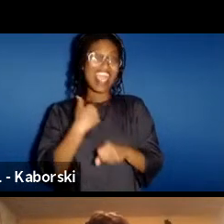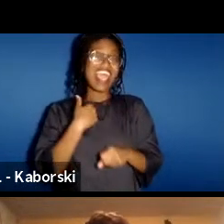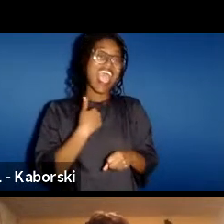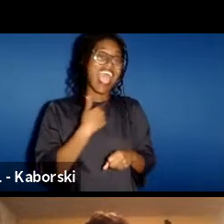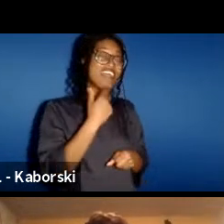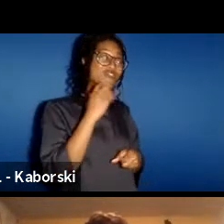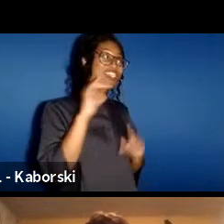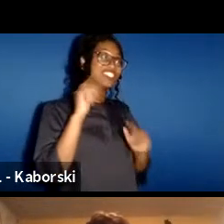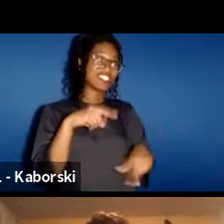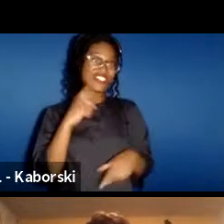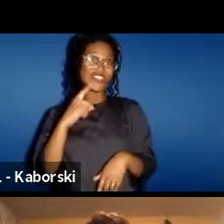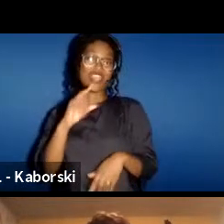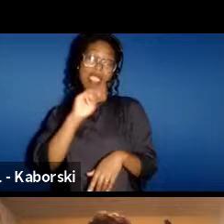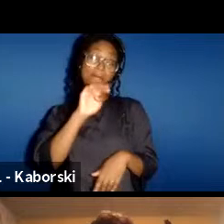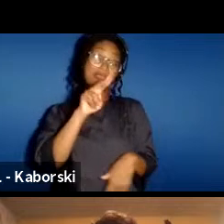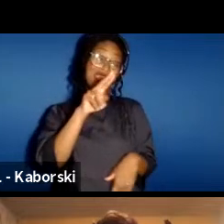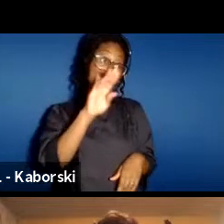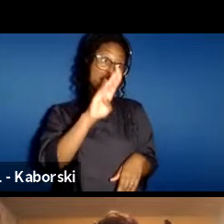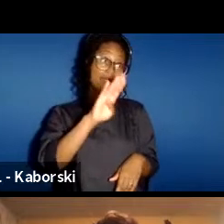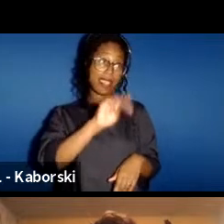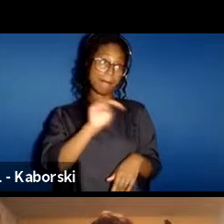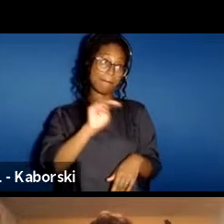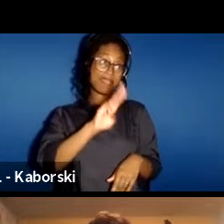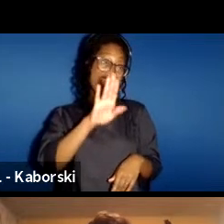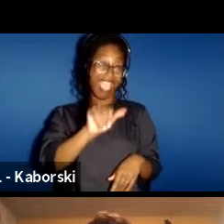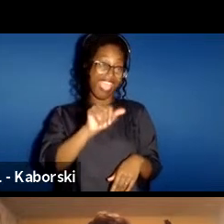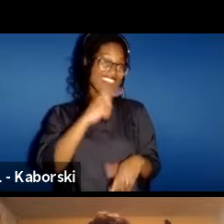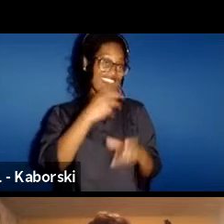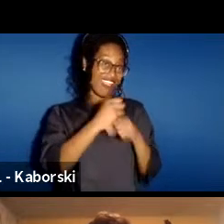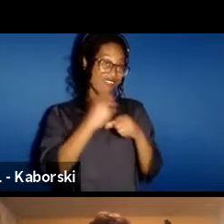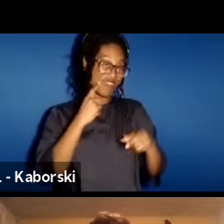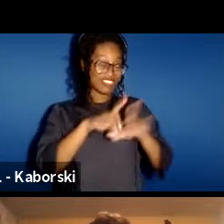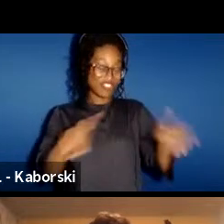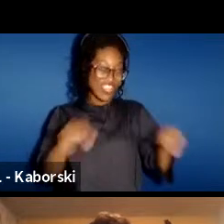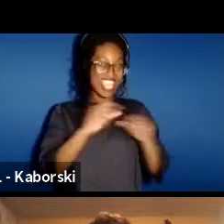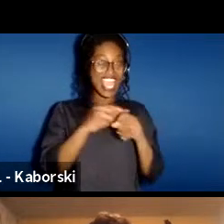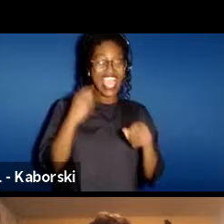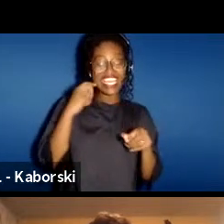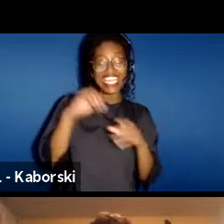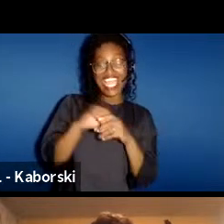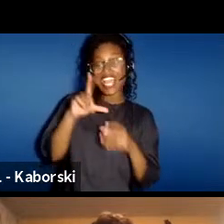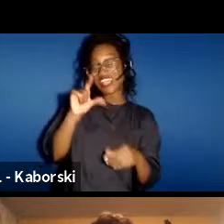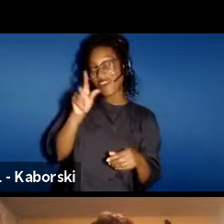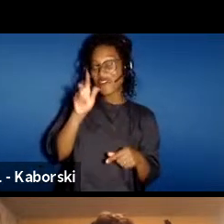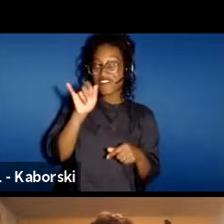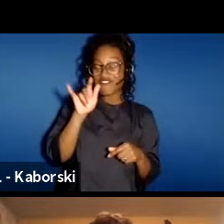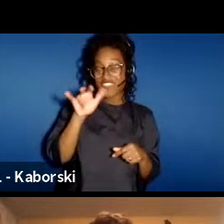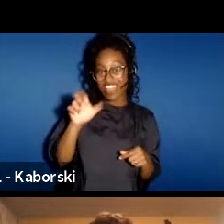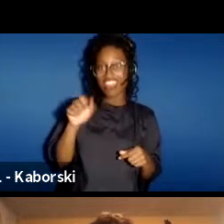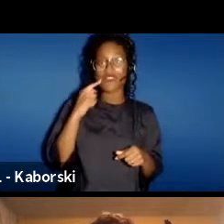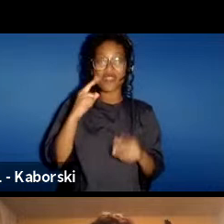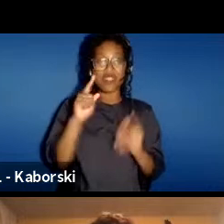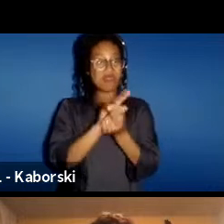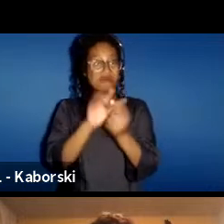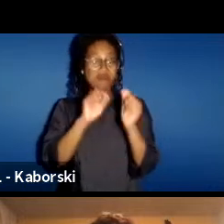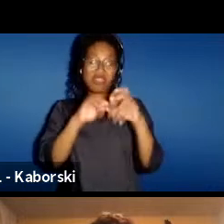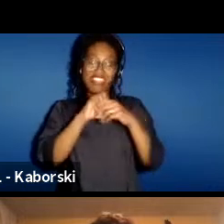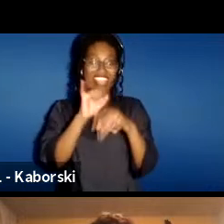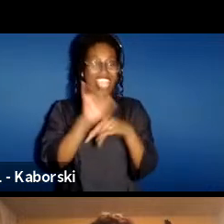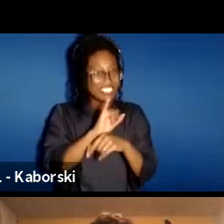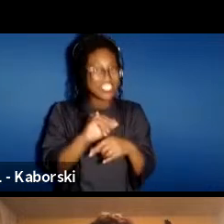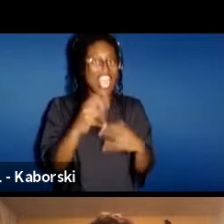Cards. And just, being in Louisville, you're always meeting people in the bourbon industry. It was something that I was ready for a